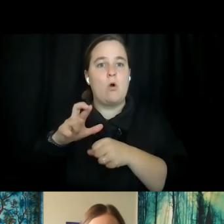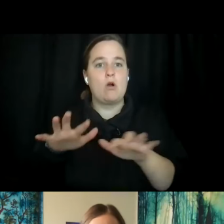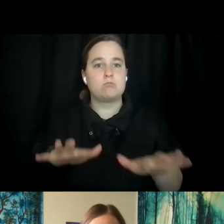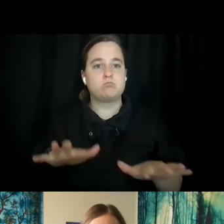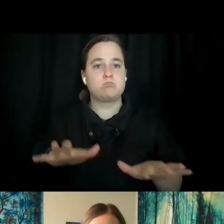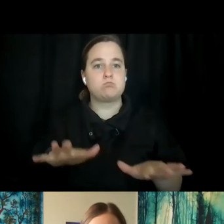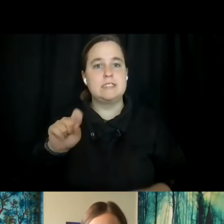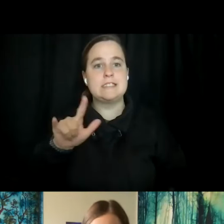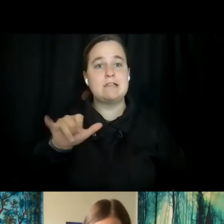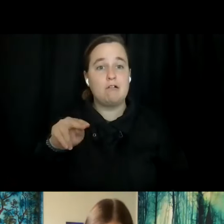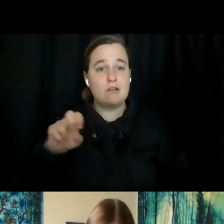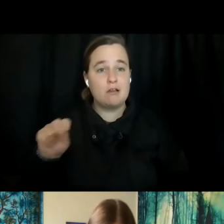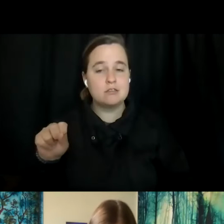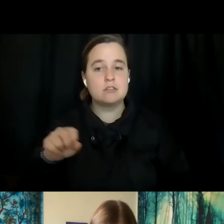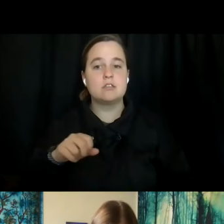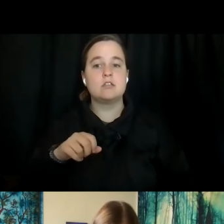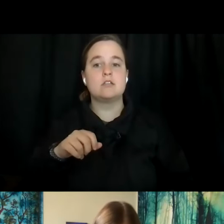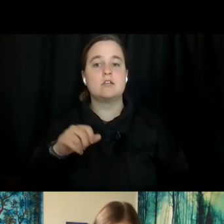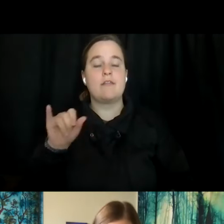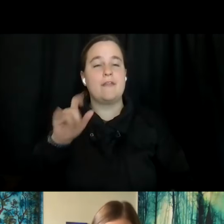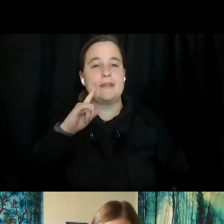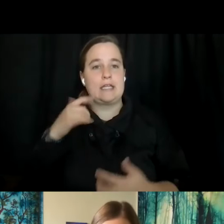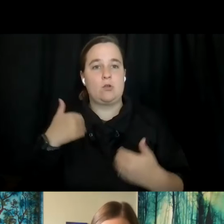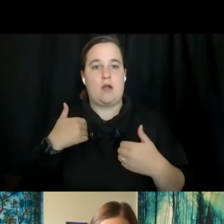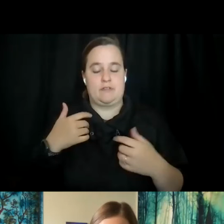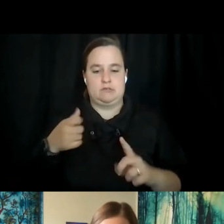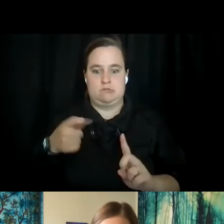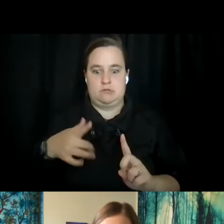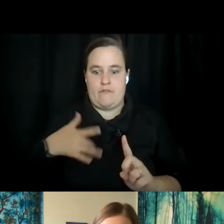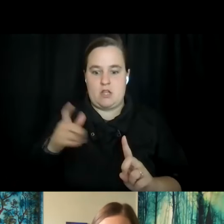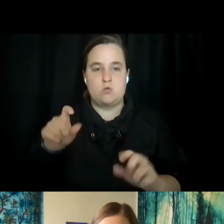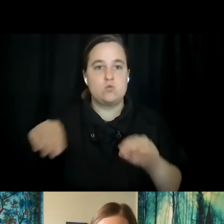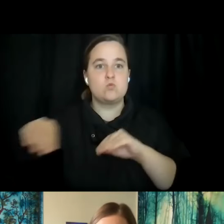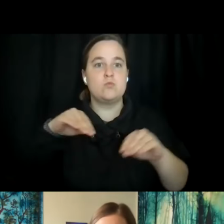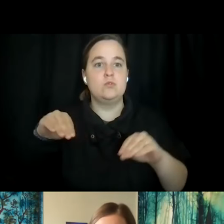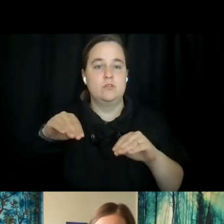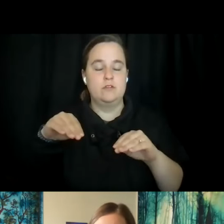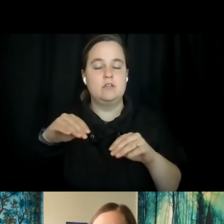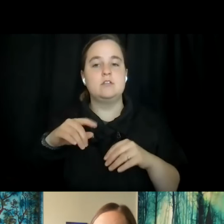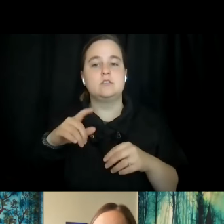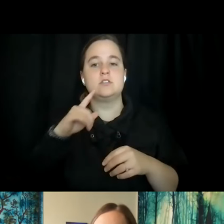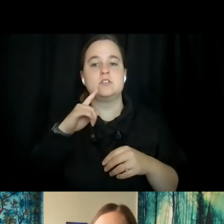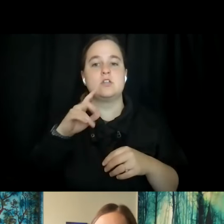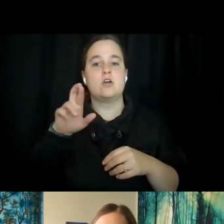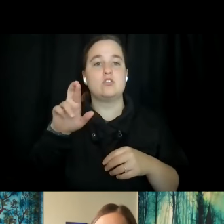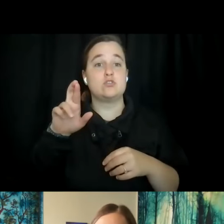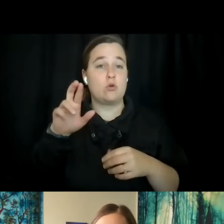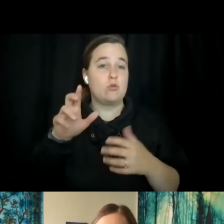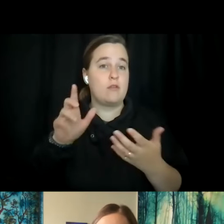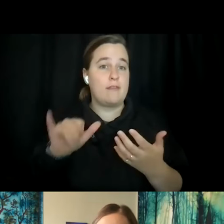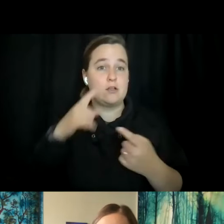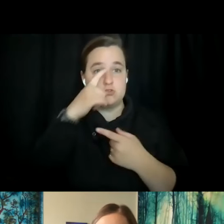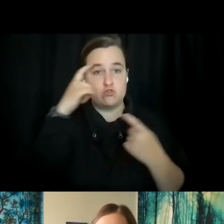stiffness, then kind of like this urge to move in some way. So it's kind of, so you're replaying that trauma, that